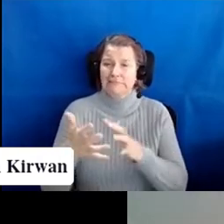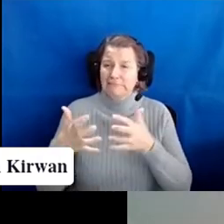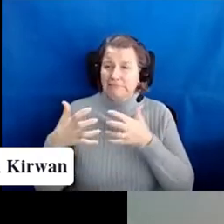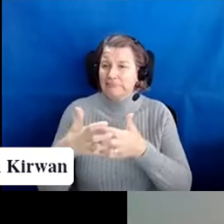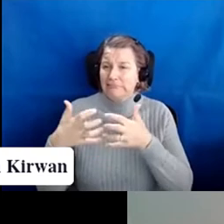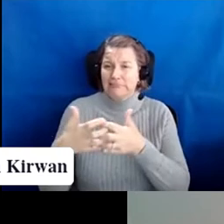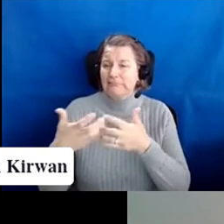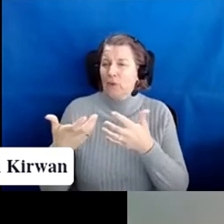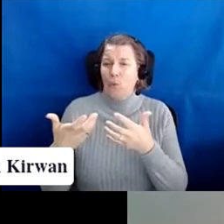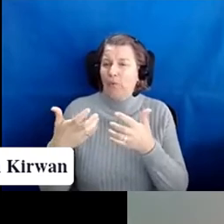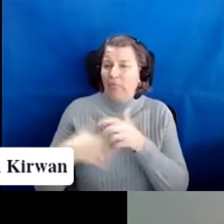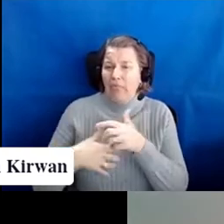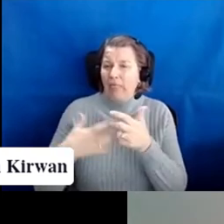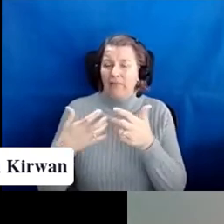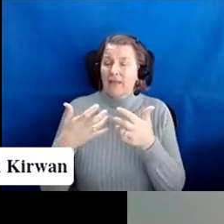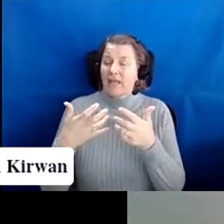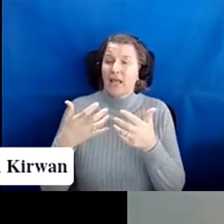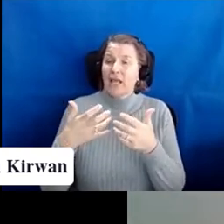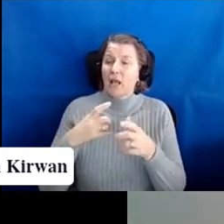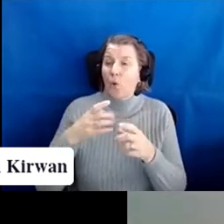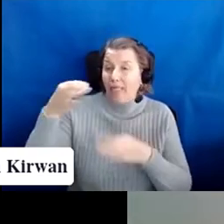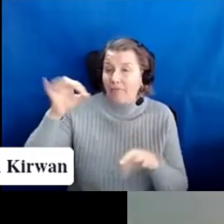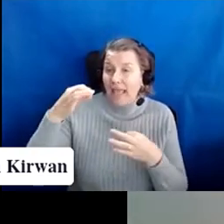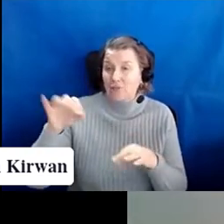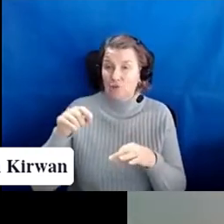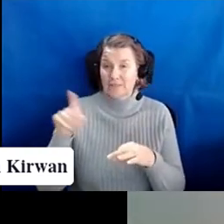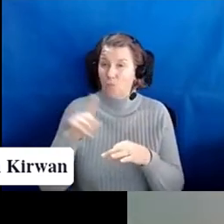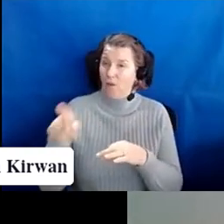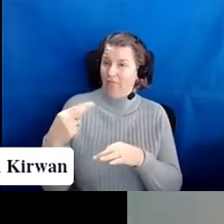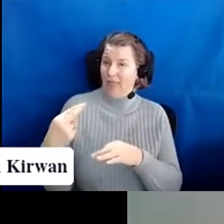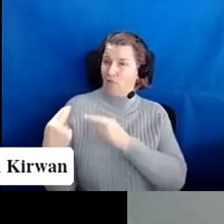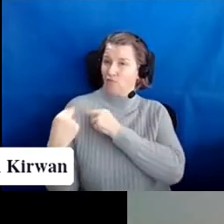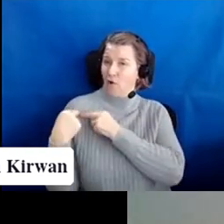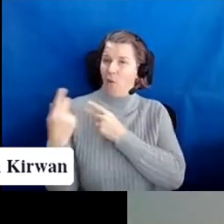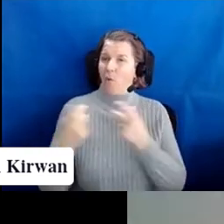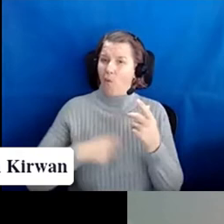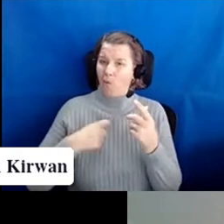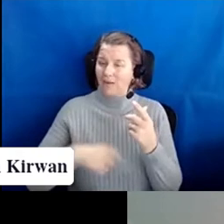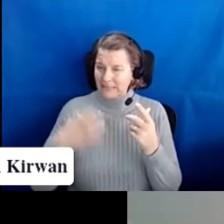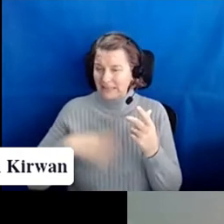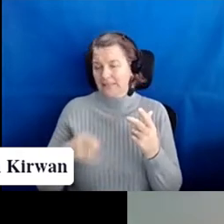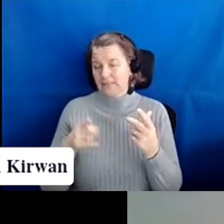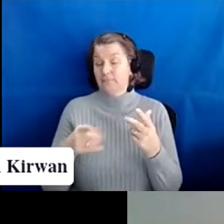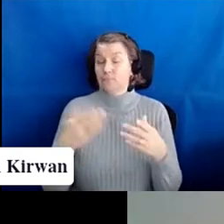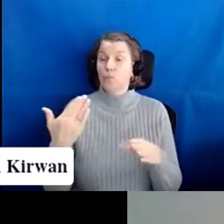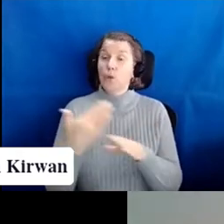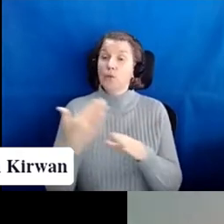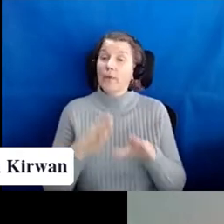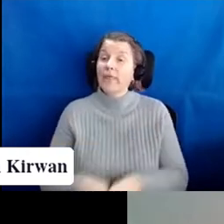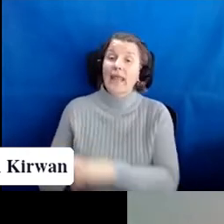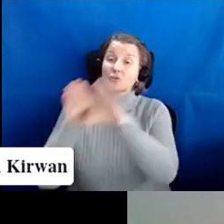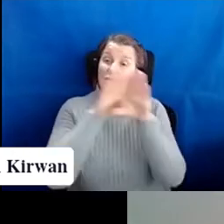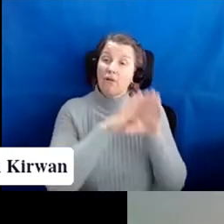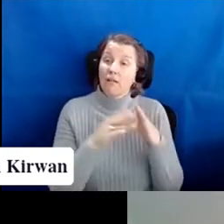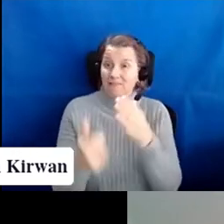which applicants had and what that role actually needed. So we worked with a national development group